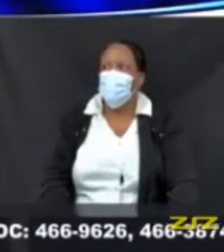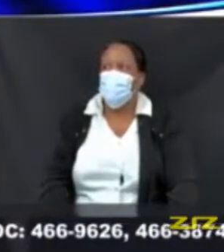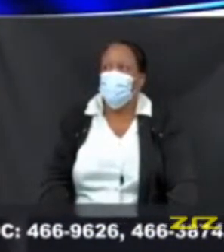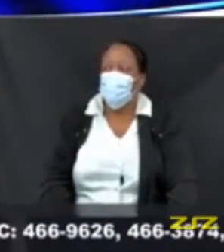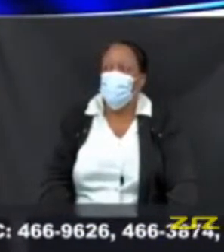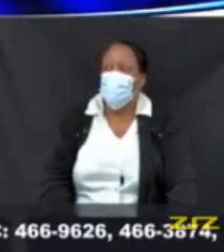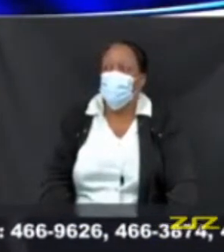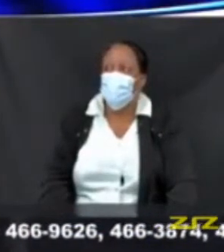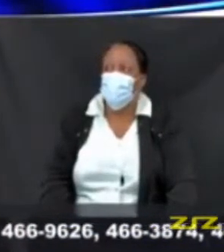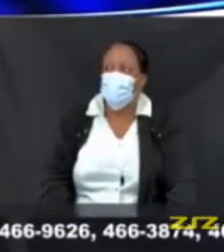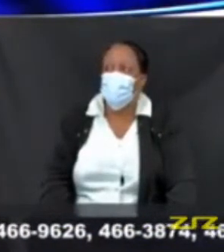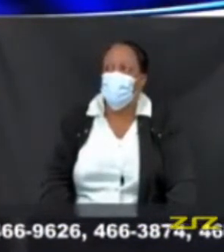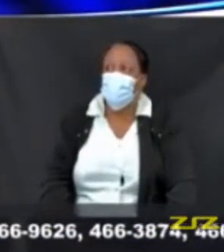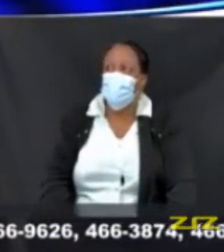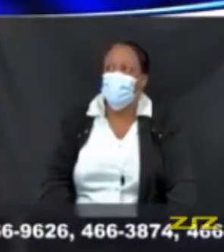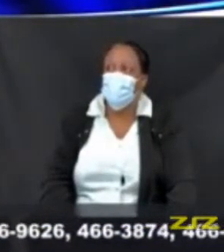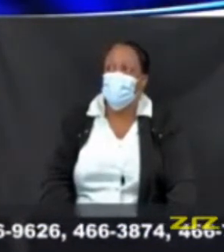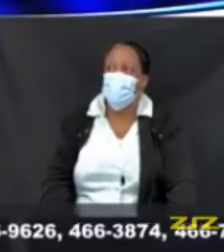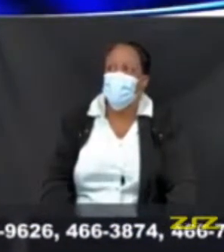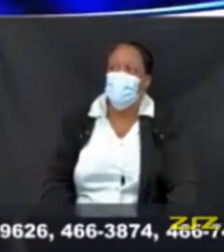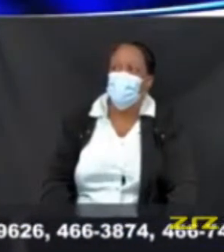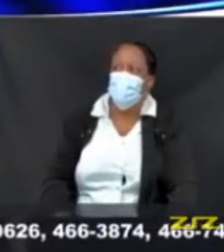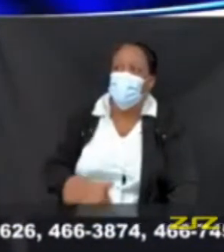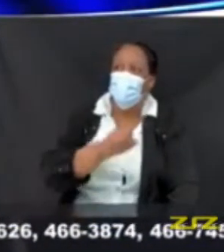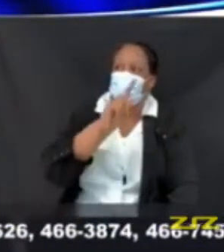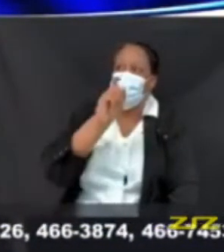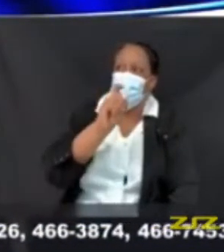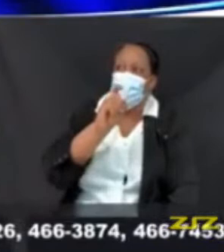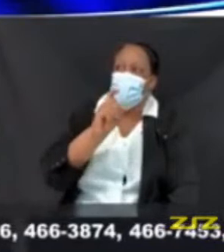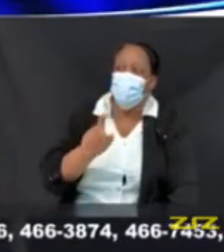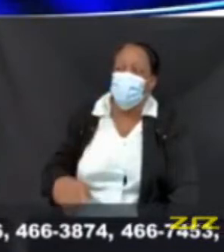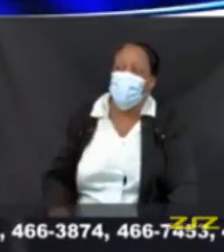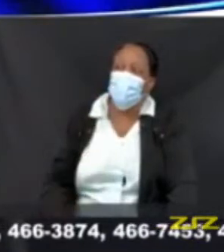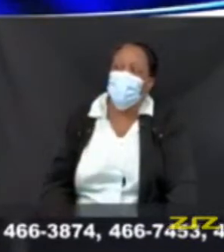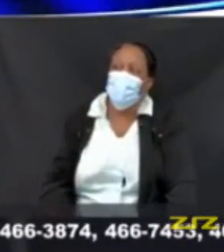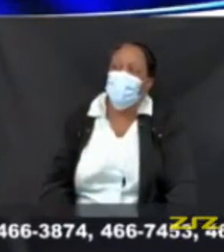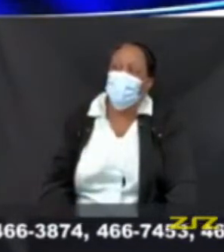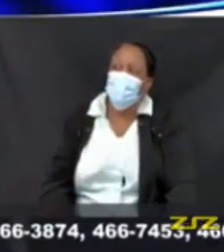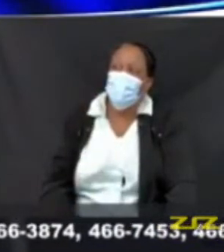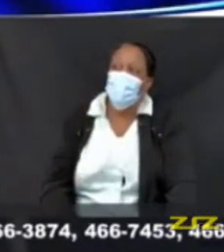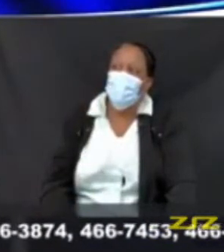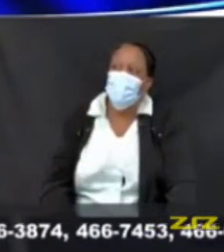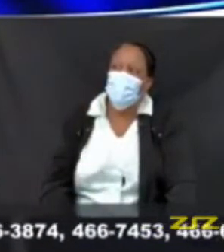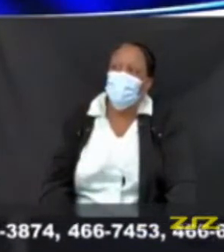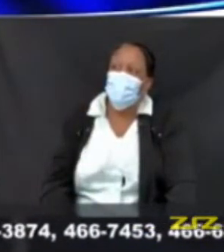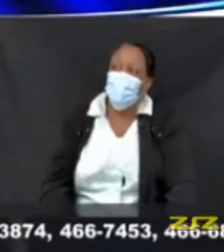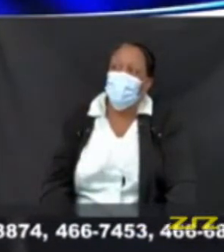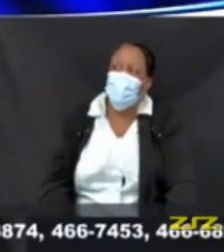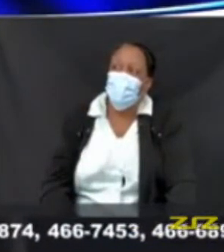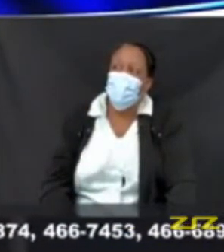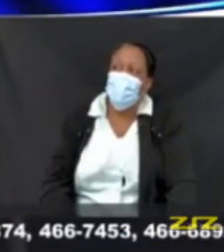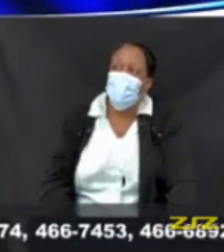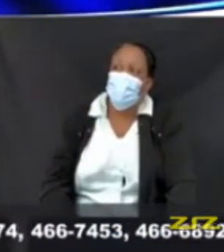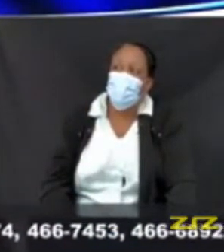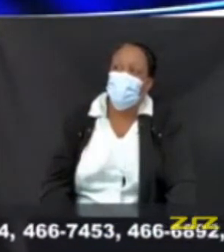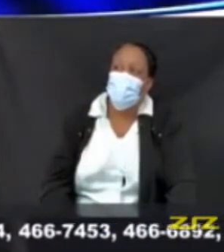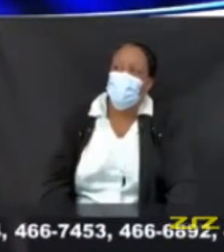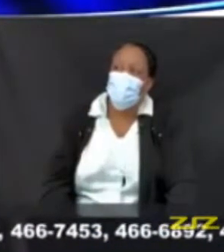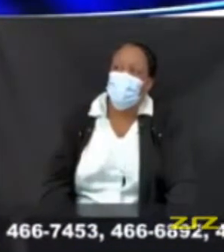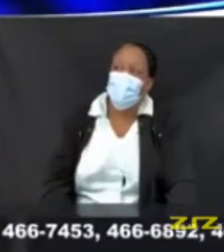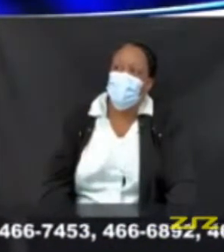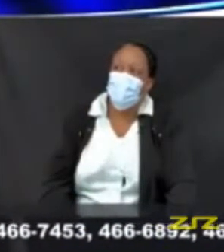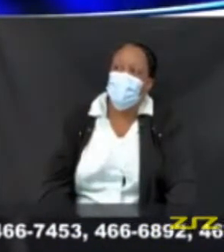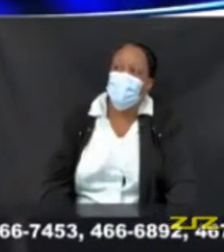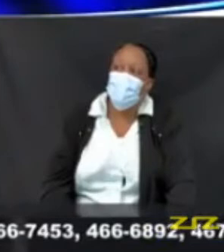All right. Another question that came in via Mr. Williams again. What is the system for